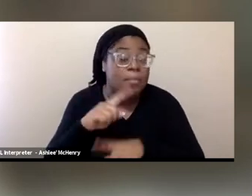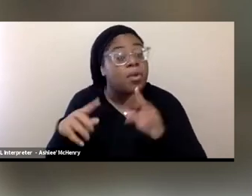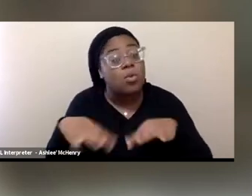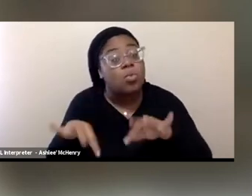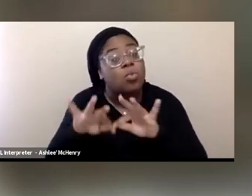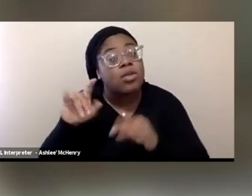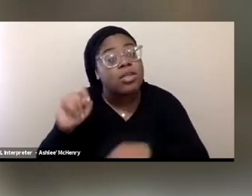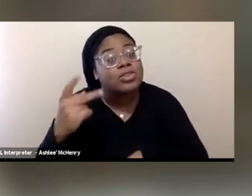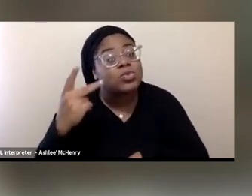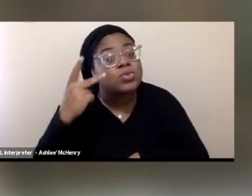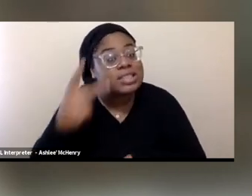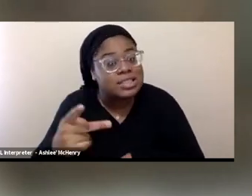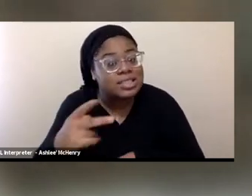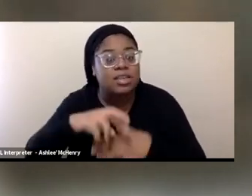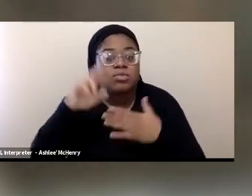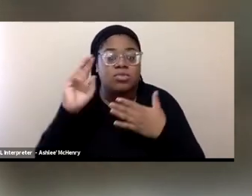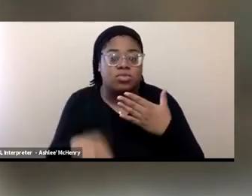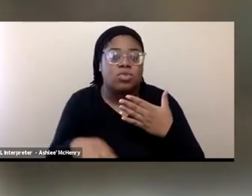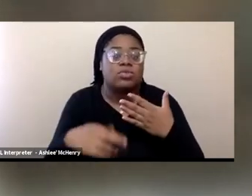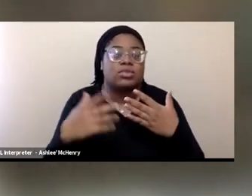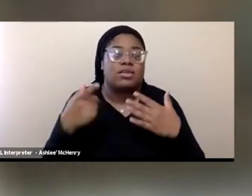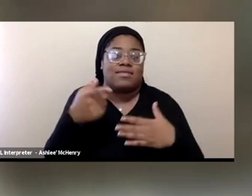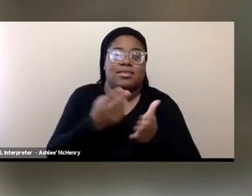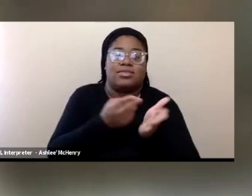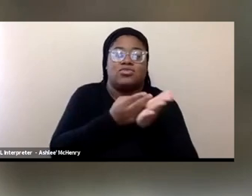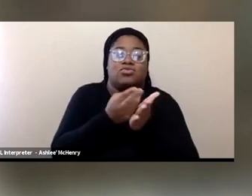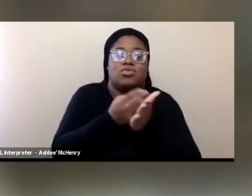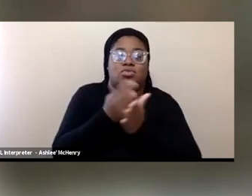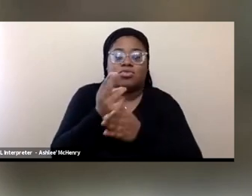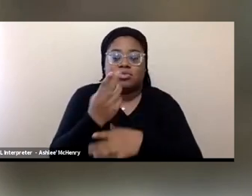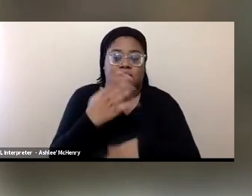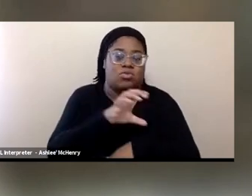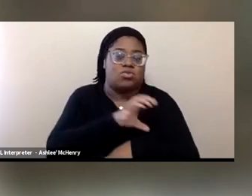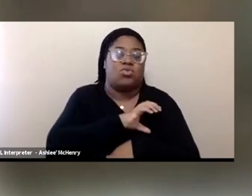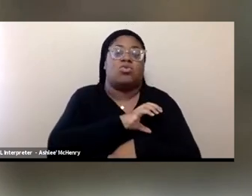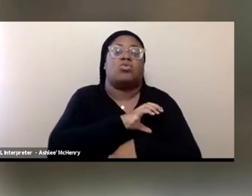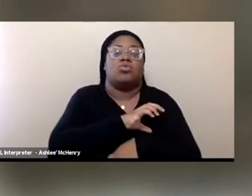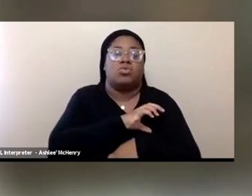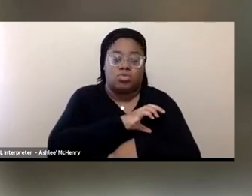see the results of these authentically portrayed characters. But